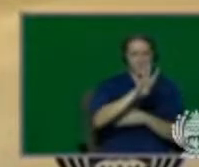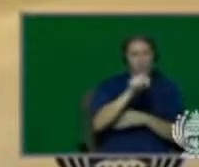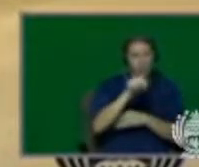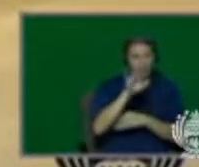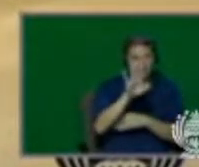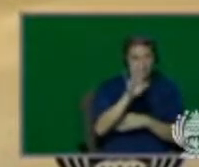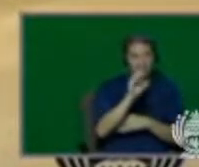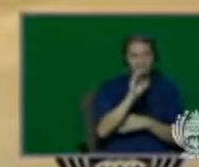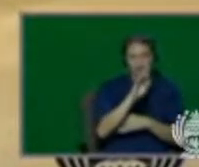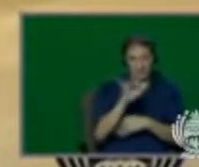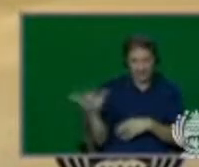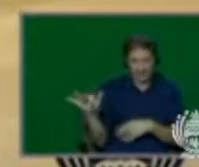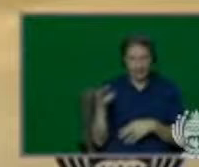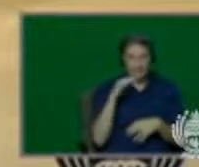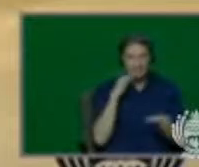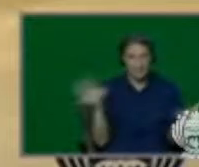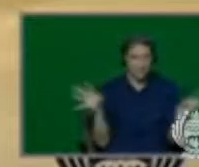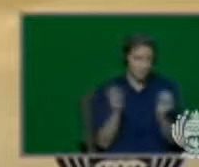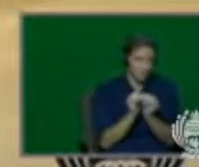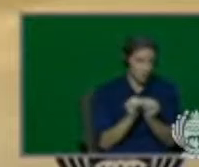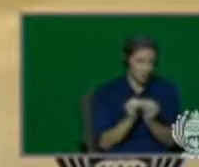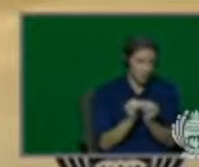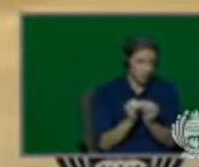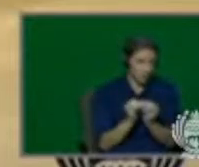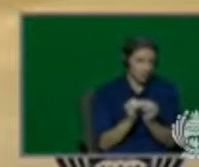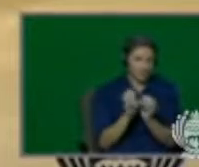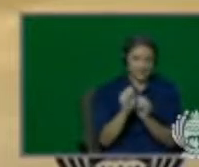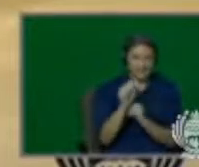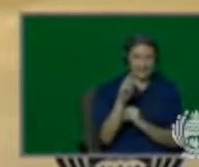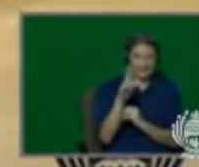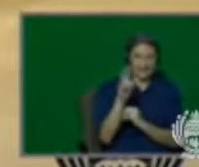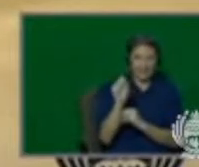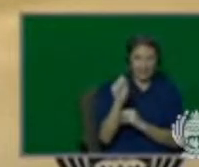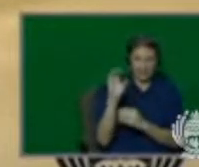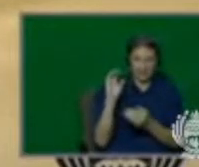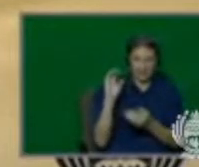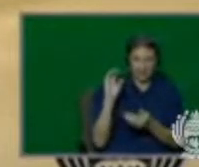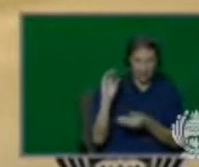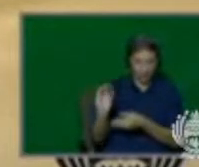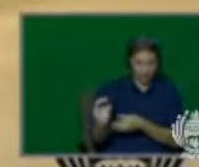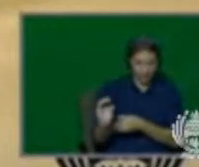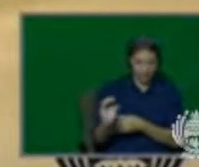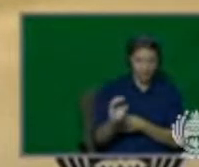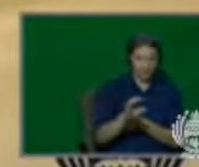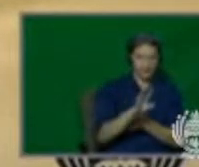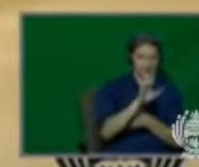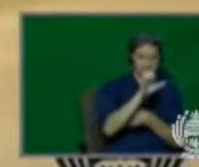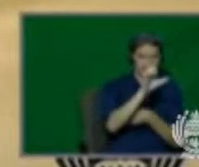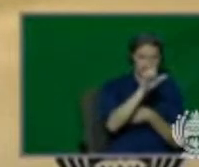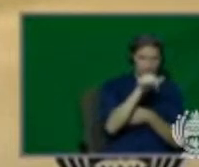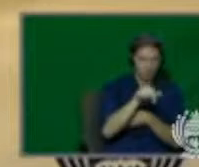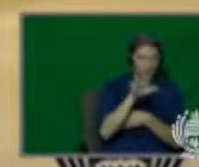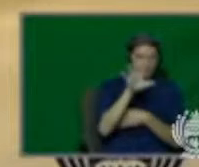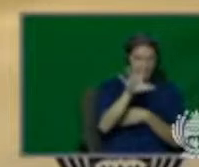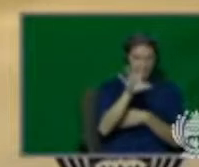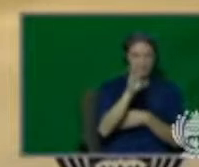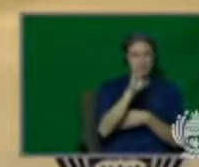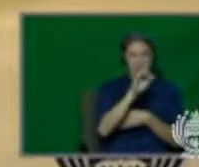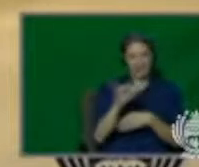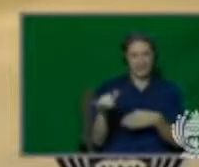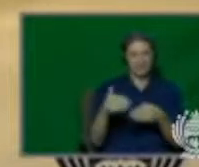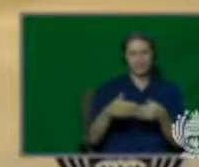That takes the total SARS allocation to 7.5 billion over the medium